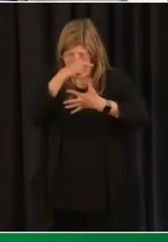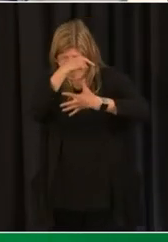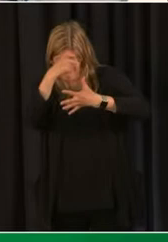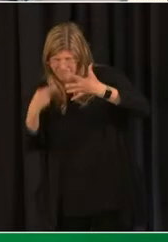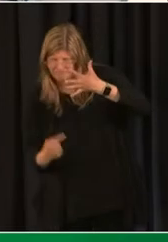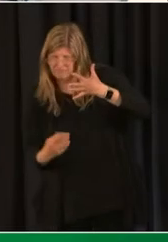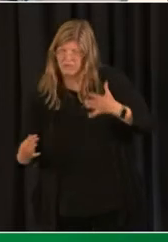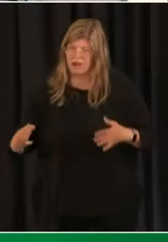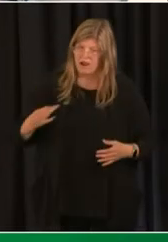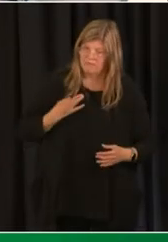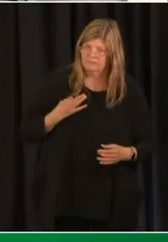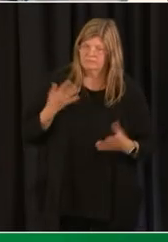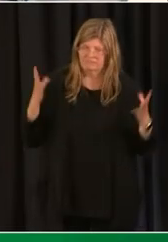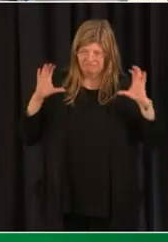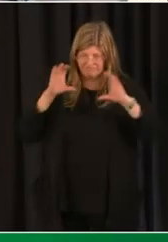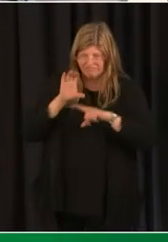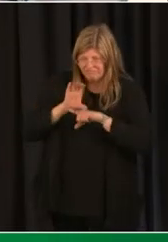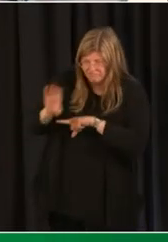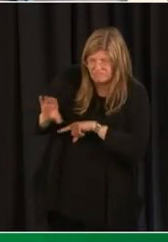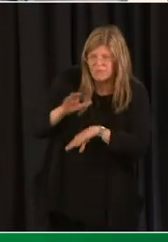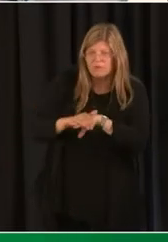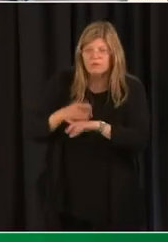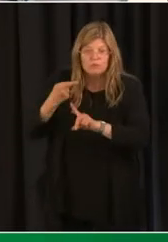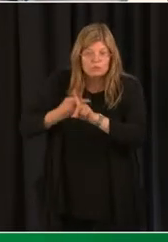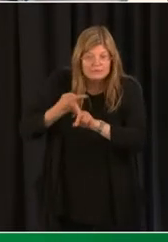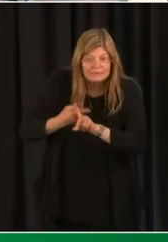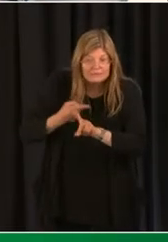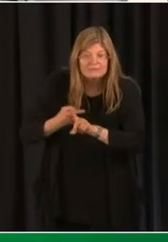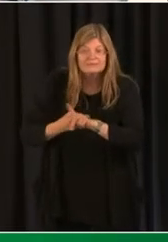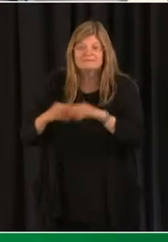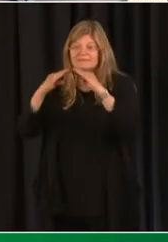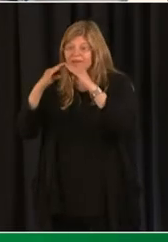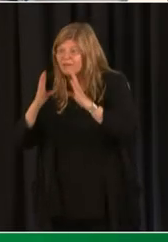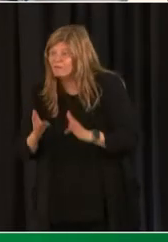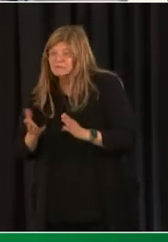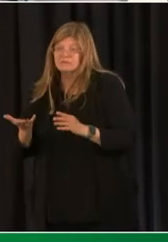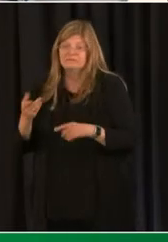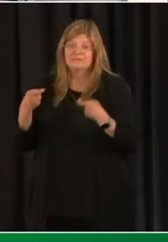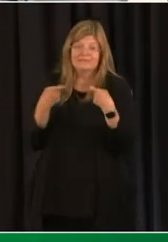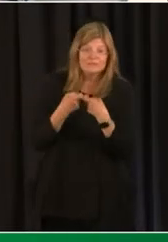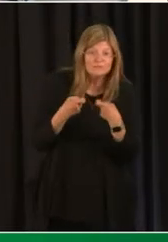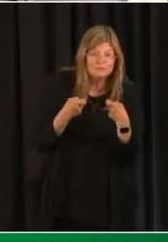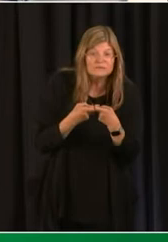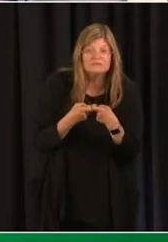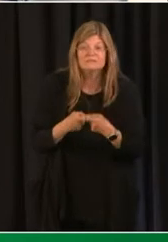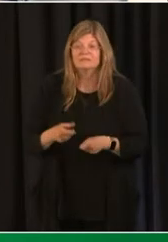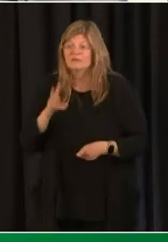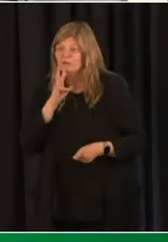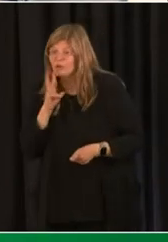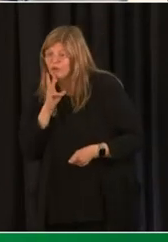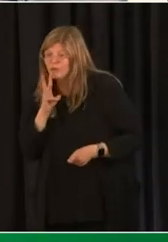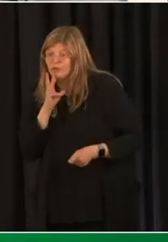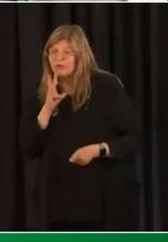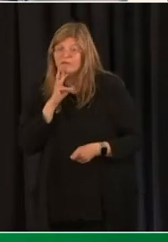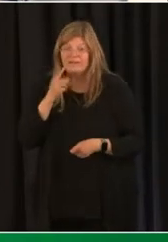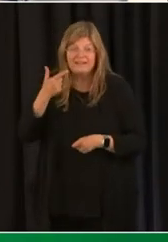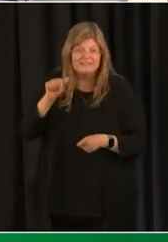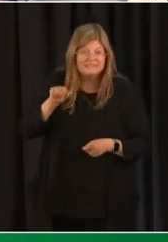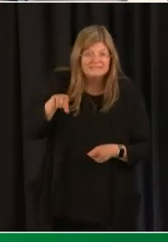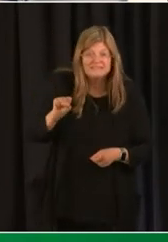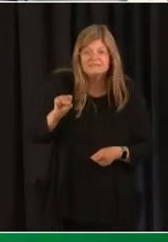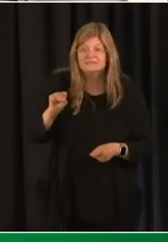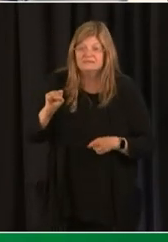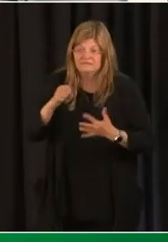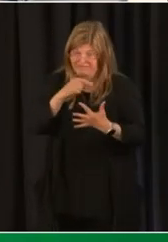very easy, and you want us to spend your money. I say your money because this